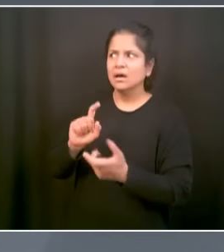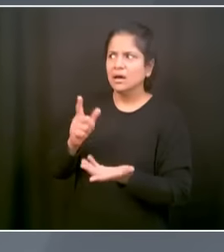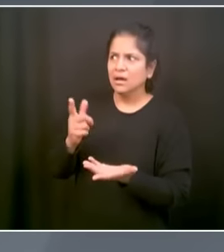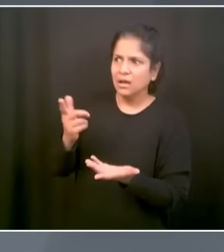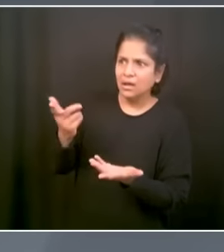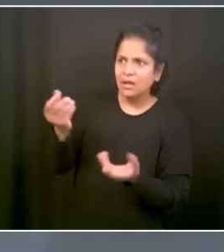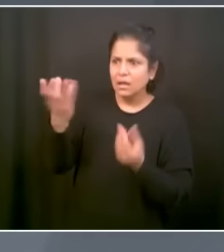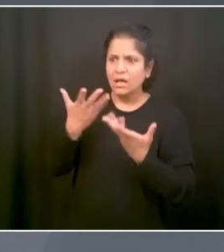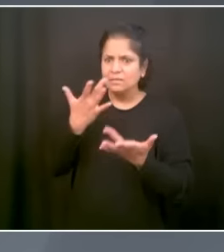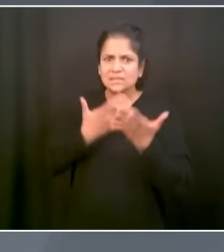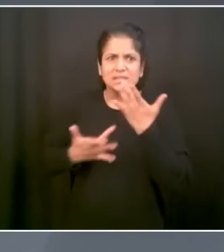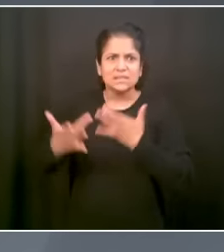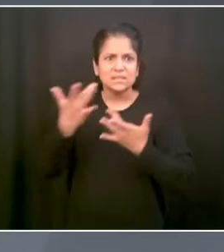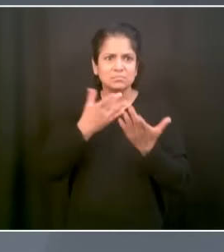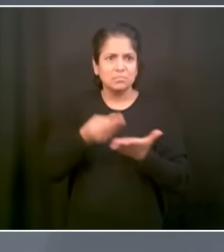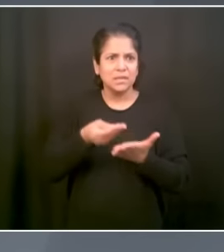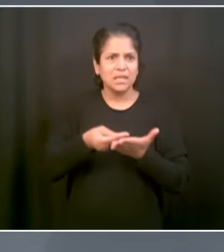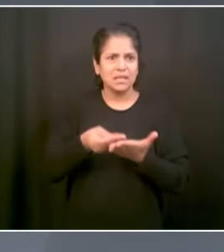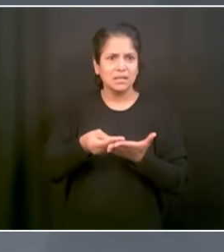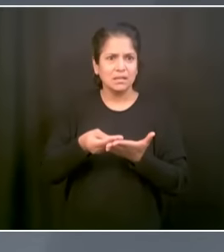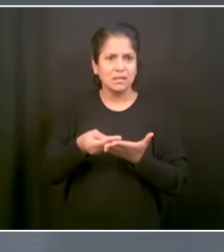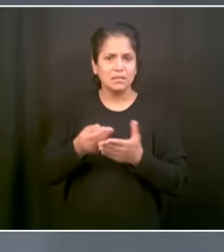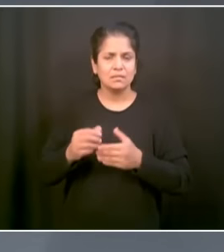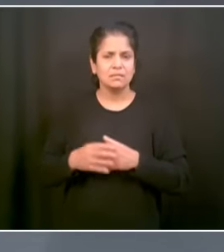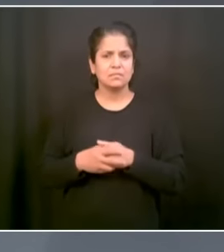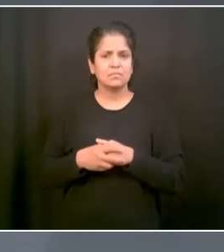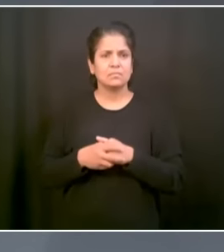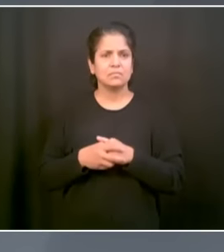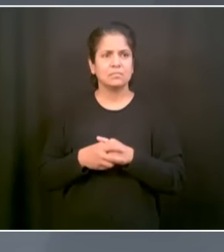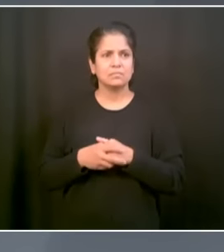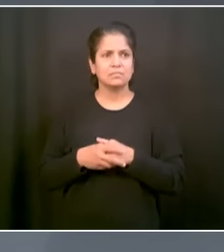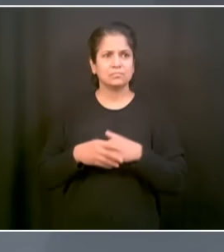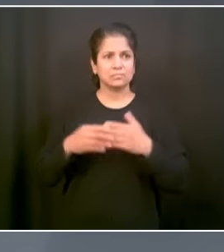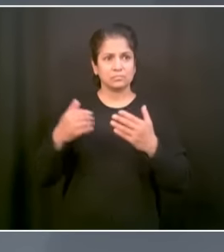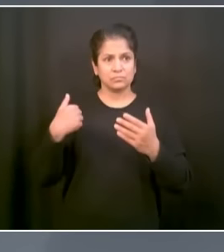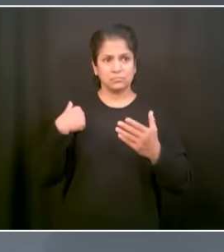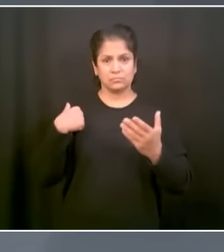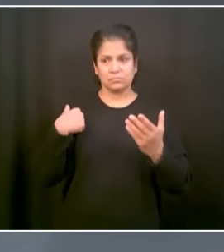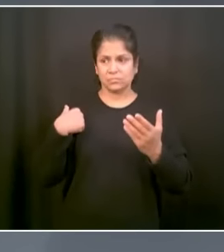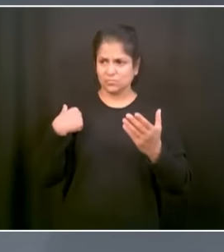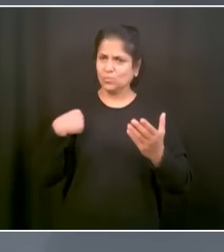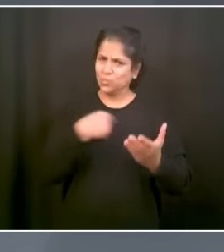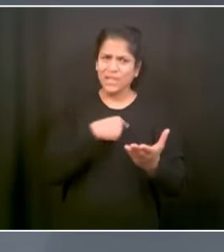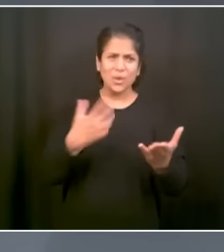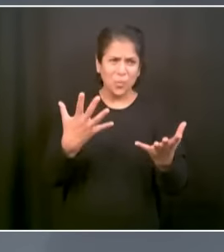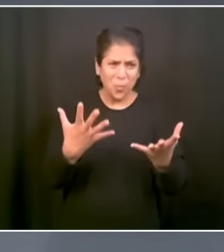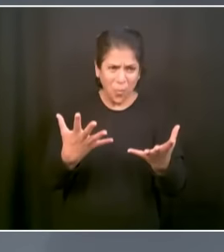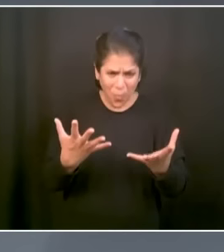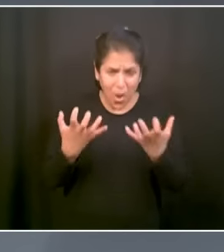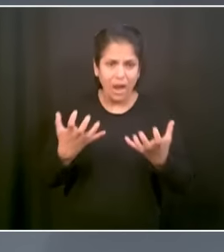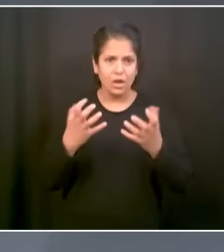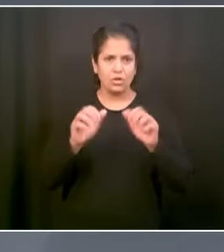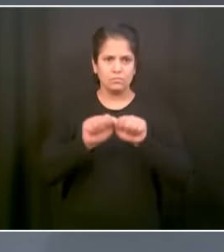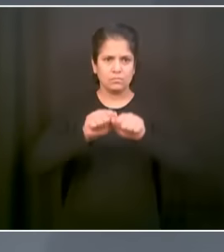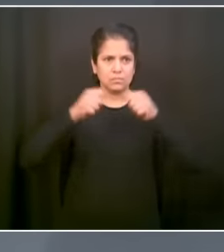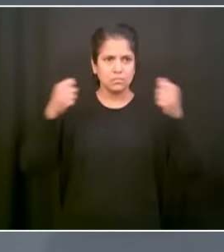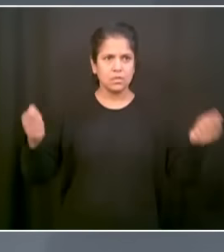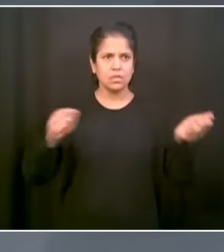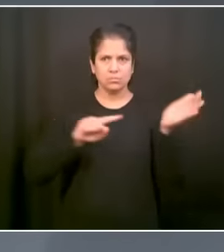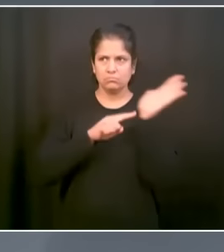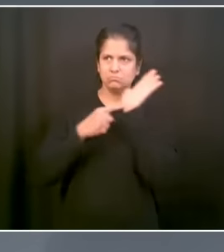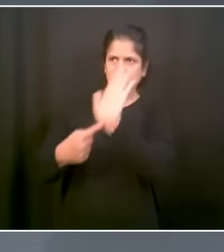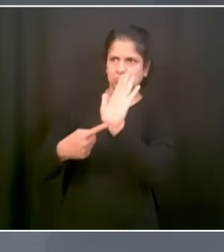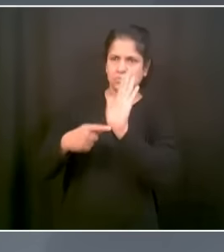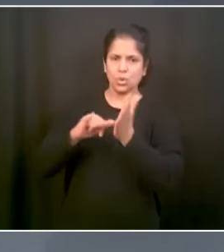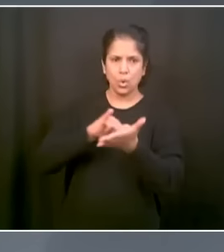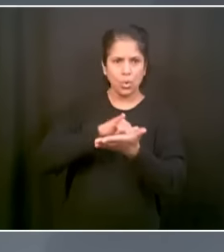deliver for New Yorkers. And we wanted to say this very clearly and directly to New Yorkers because this is the scale of